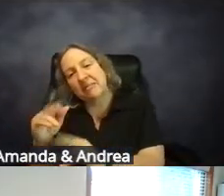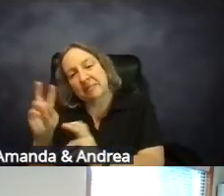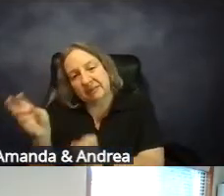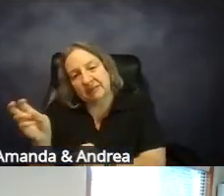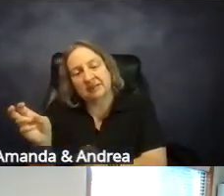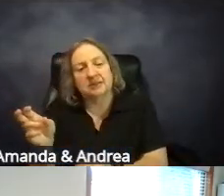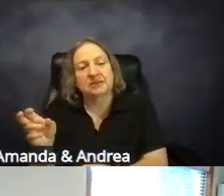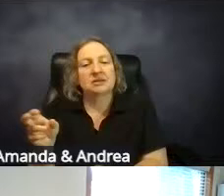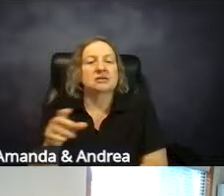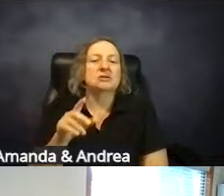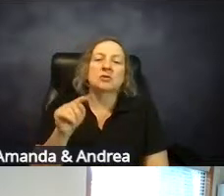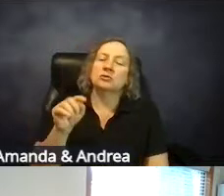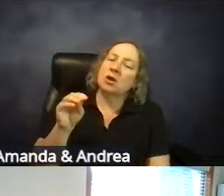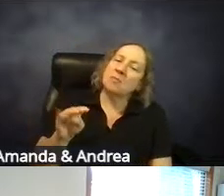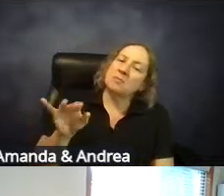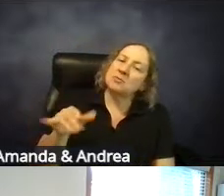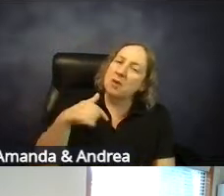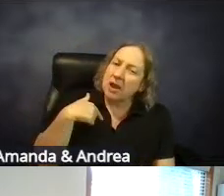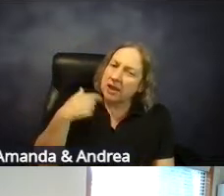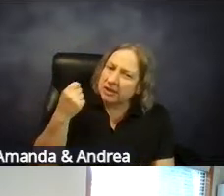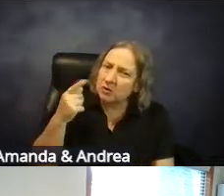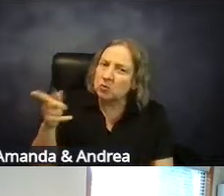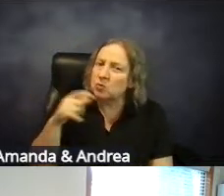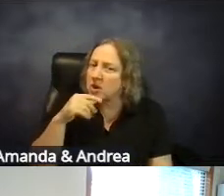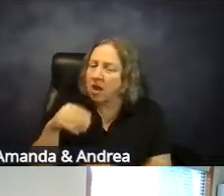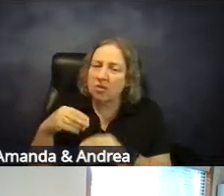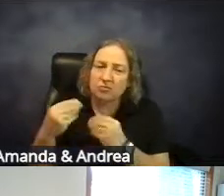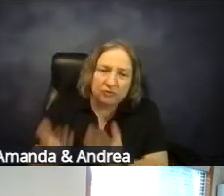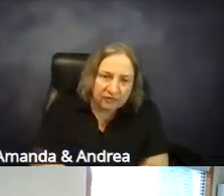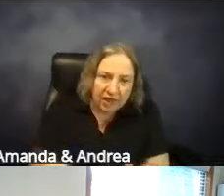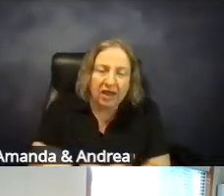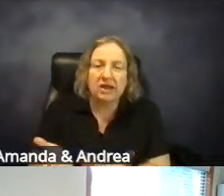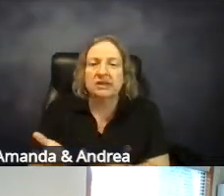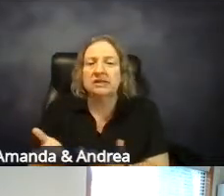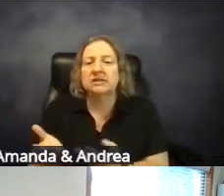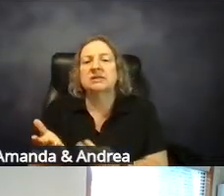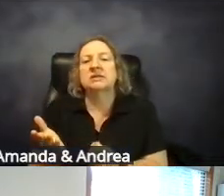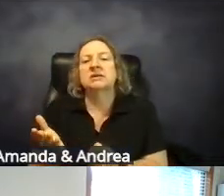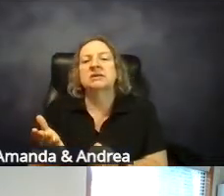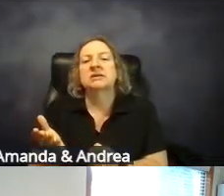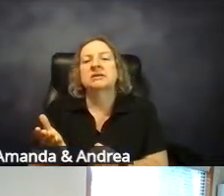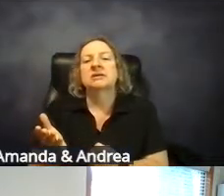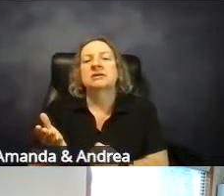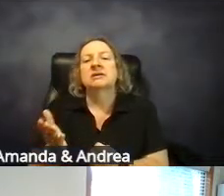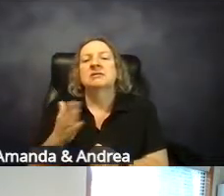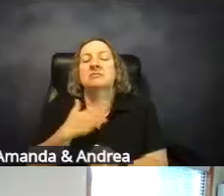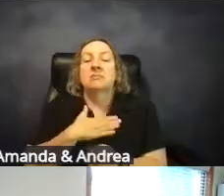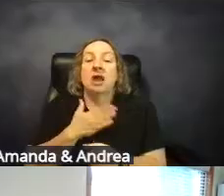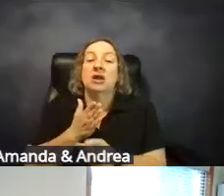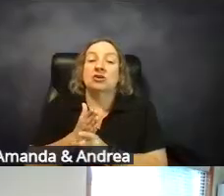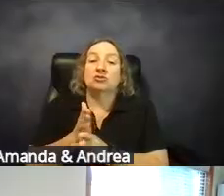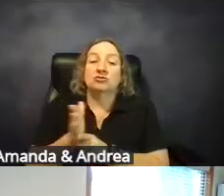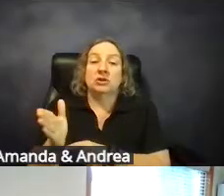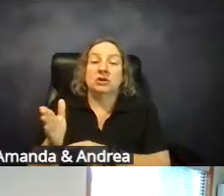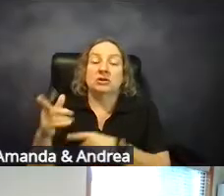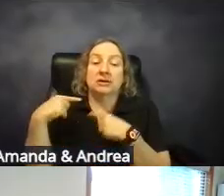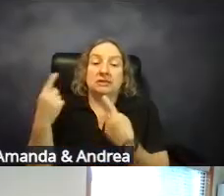I understand then that you guys are not providing my career has been